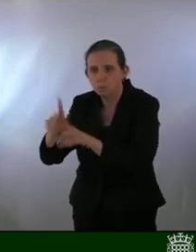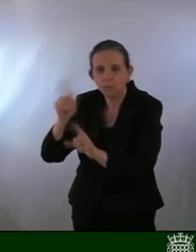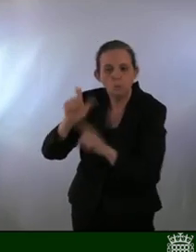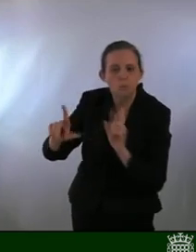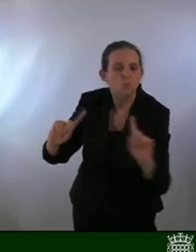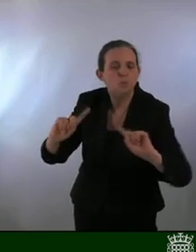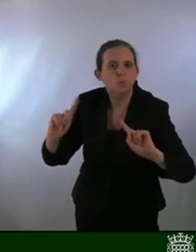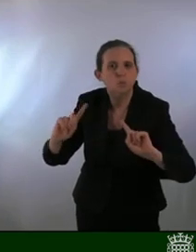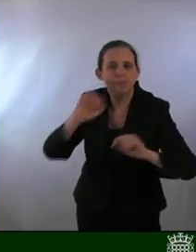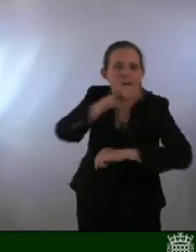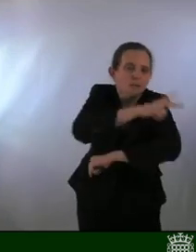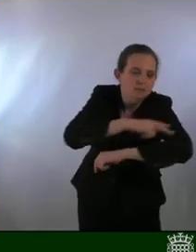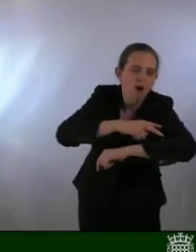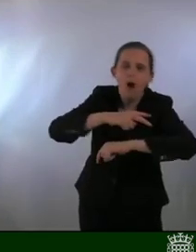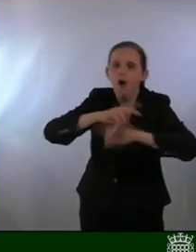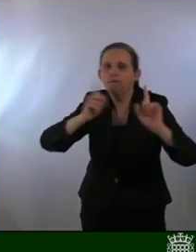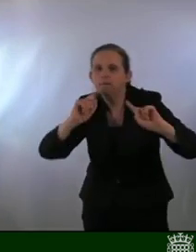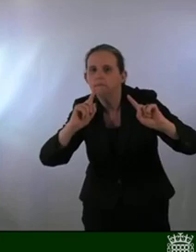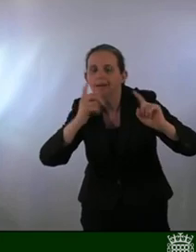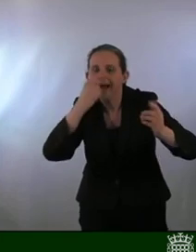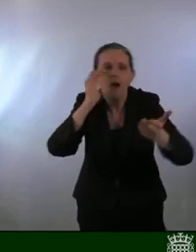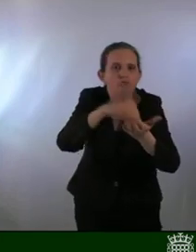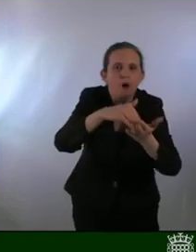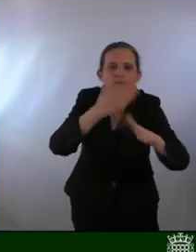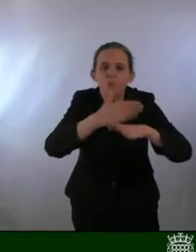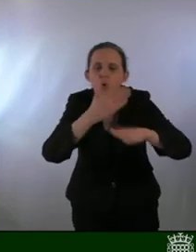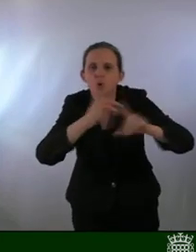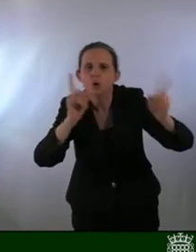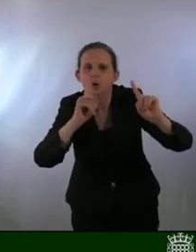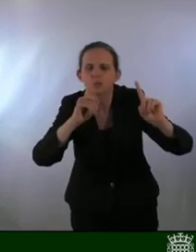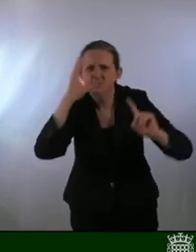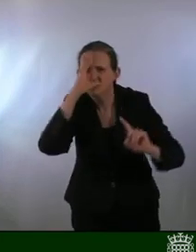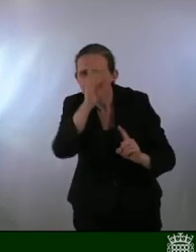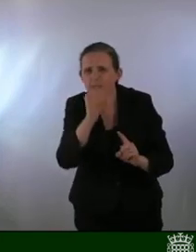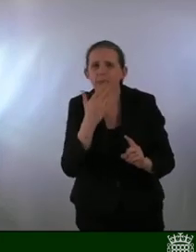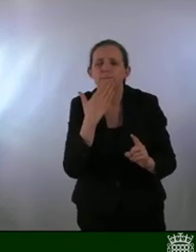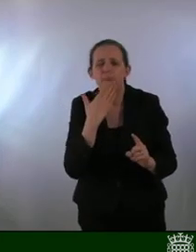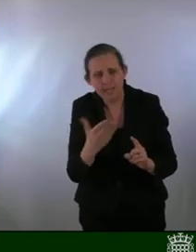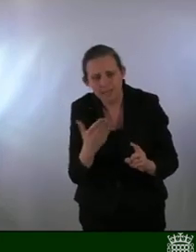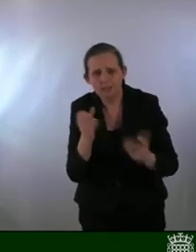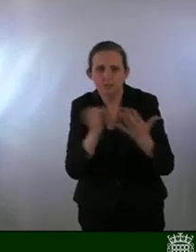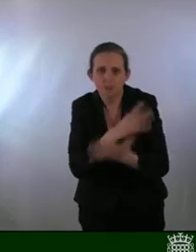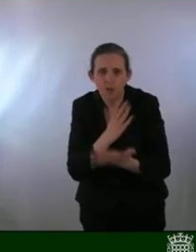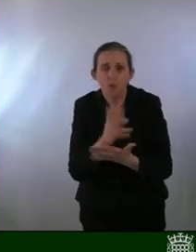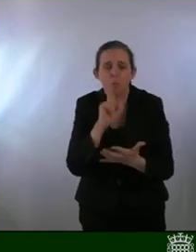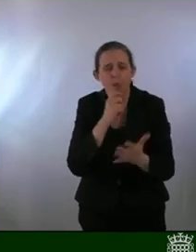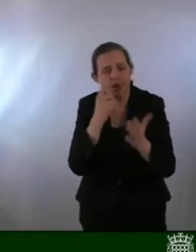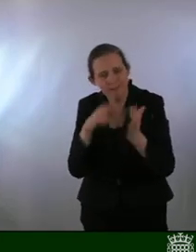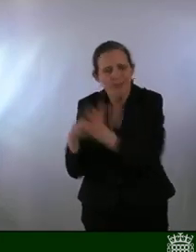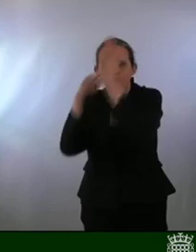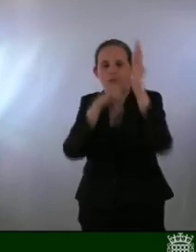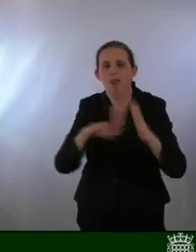in terms of the workforce and their ability to turn up to work. So can we please have an assurance that there will be a national childcare